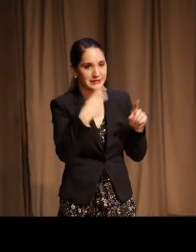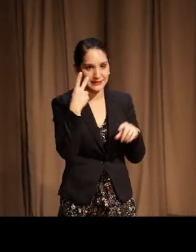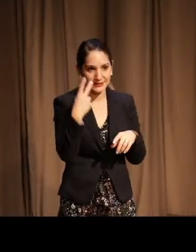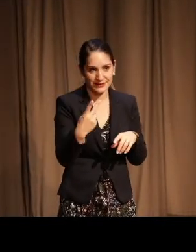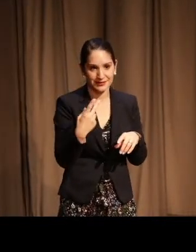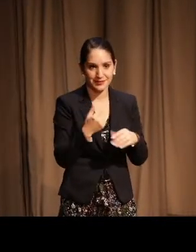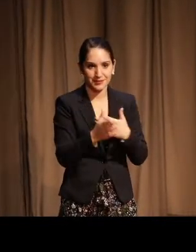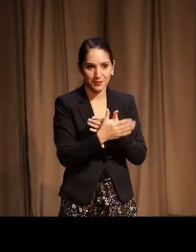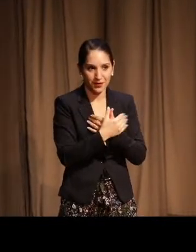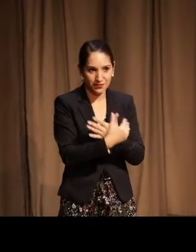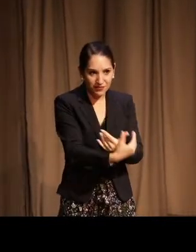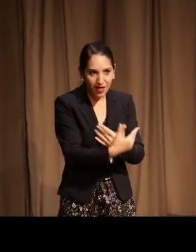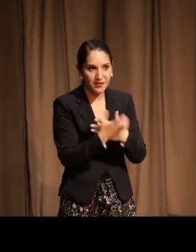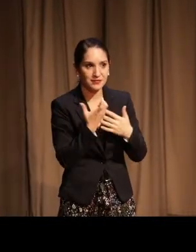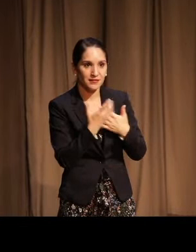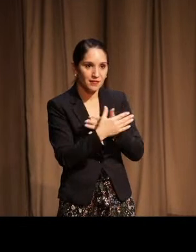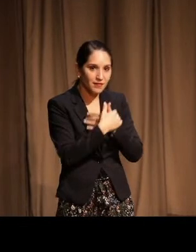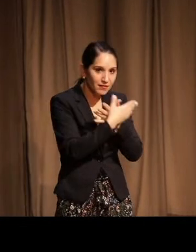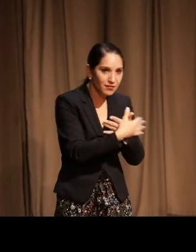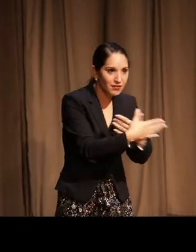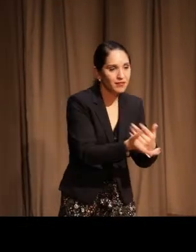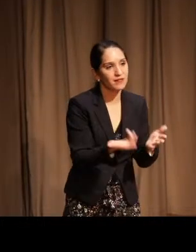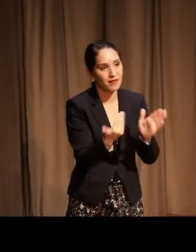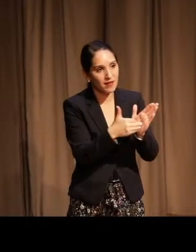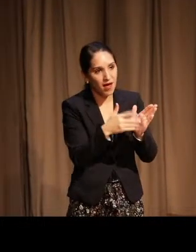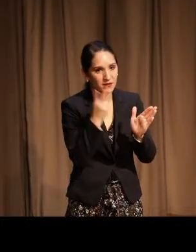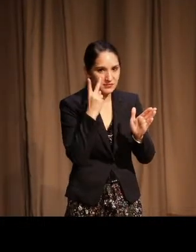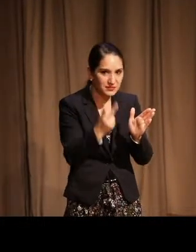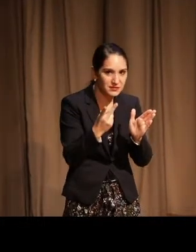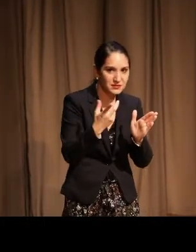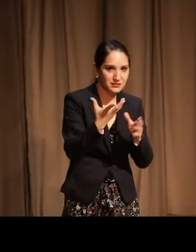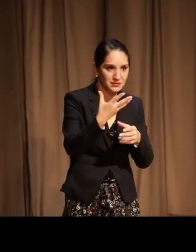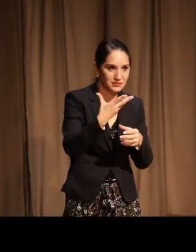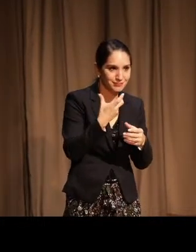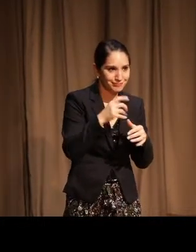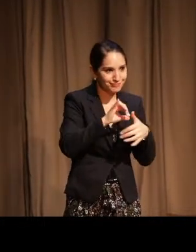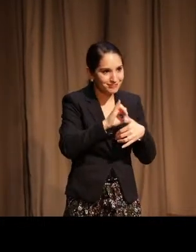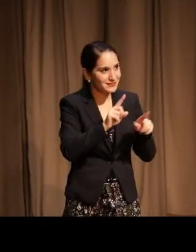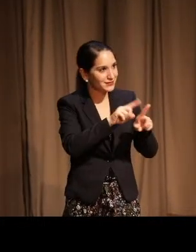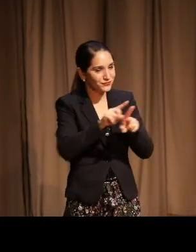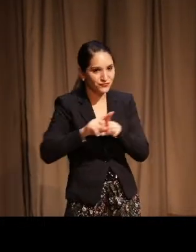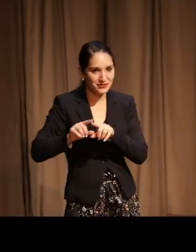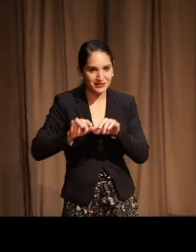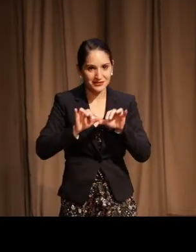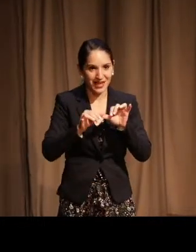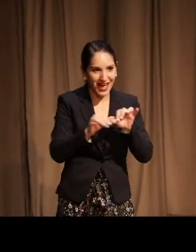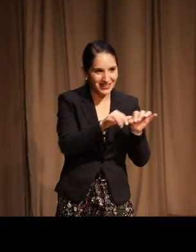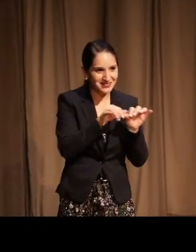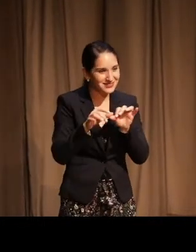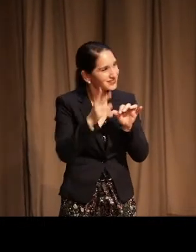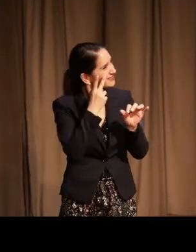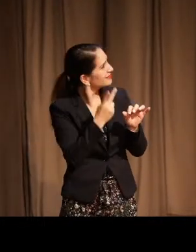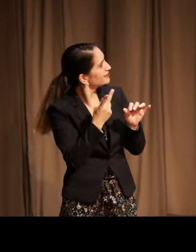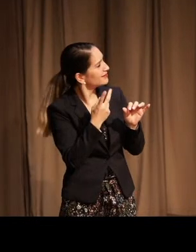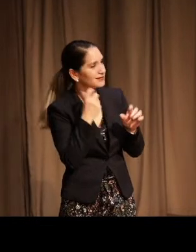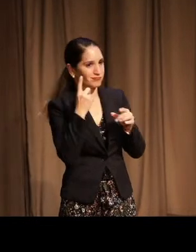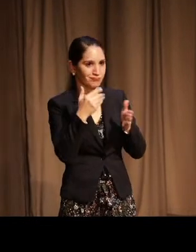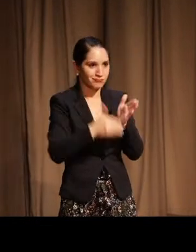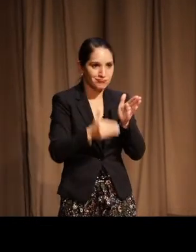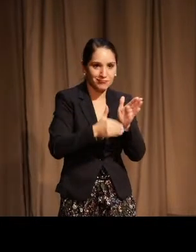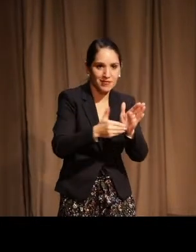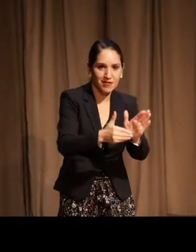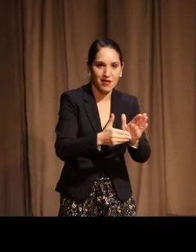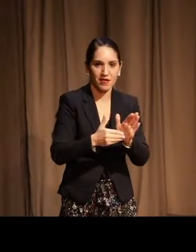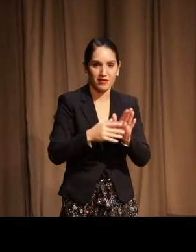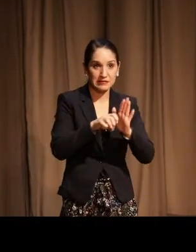the butterflies emerge again, that you see inside. So it's this constant reimagining the